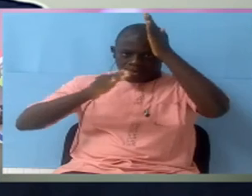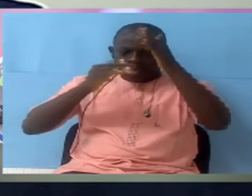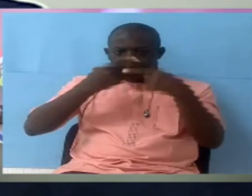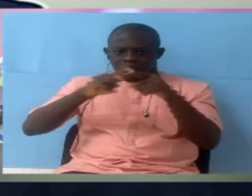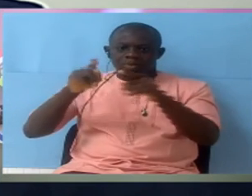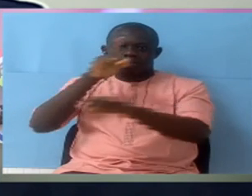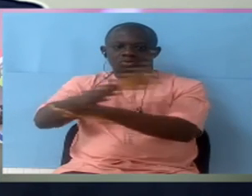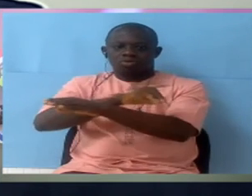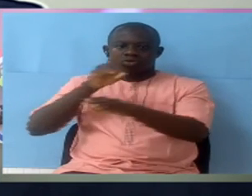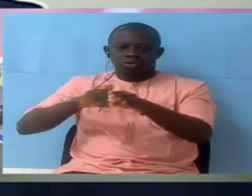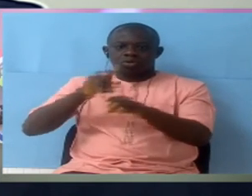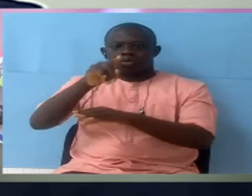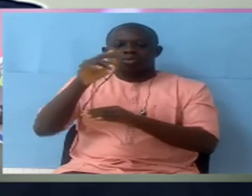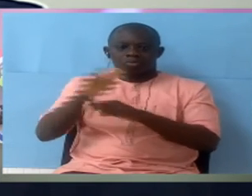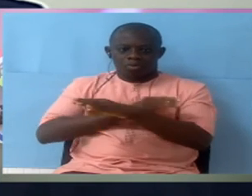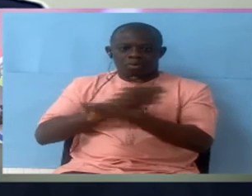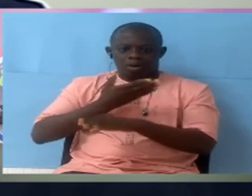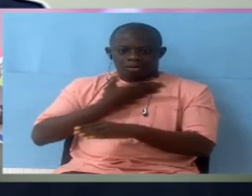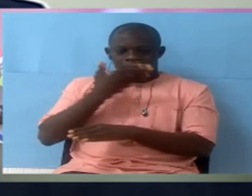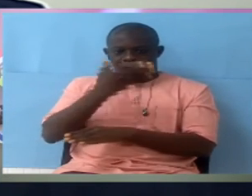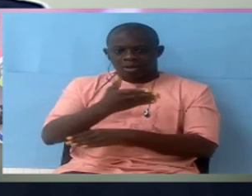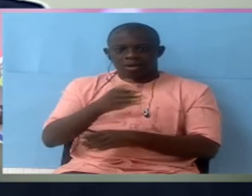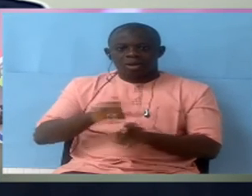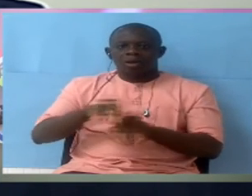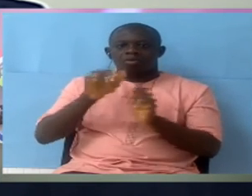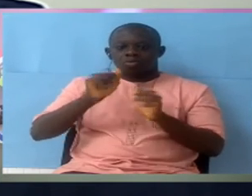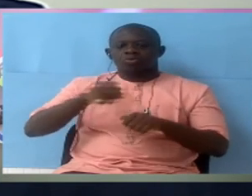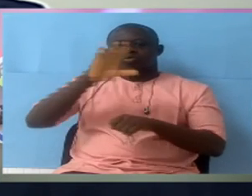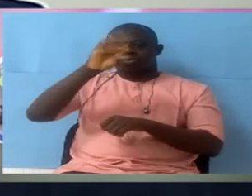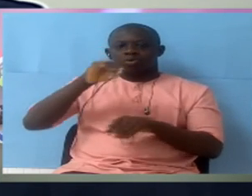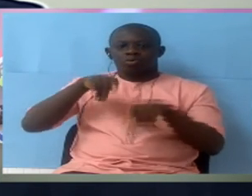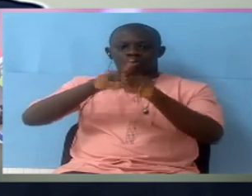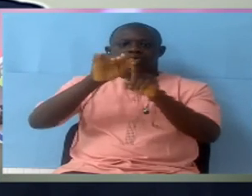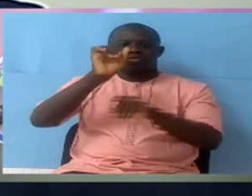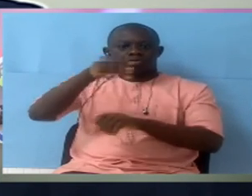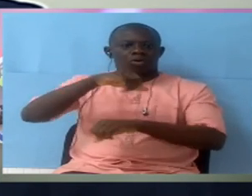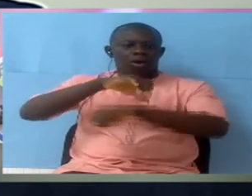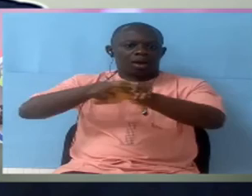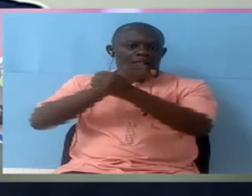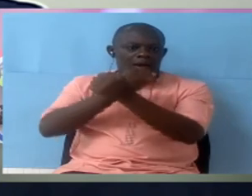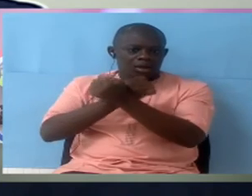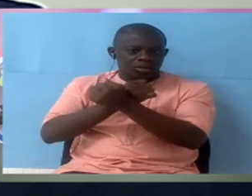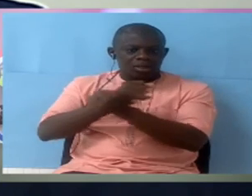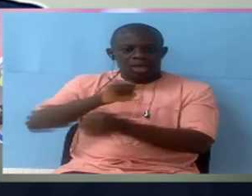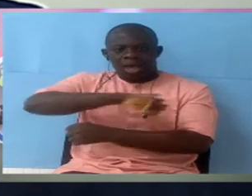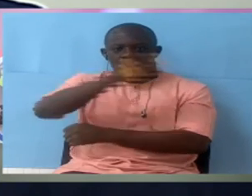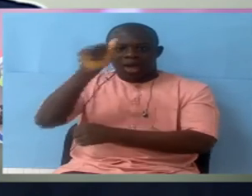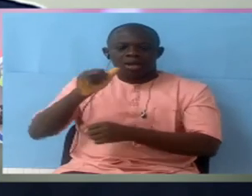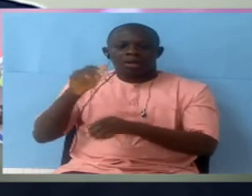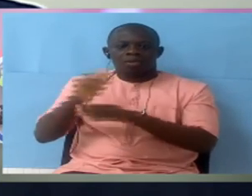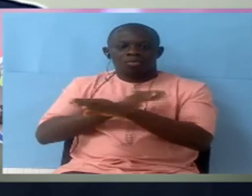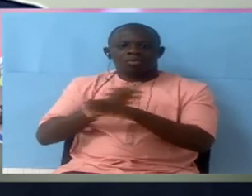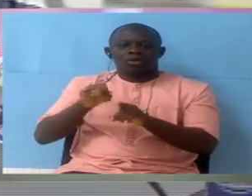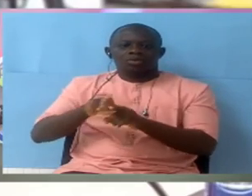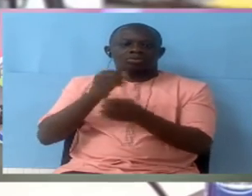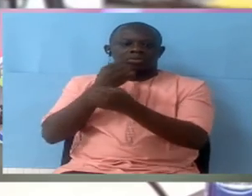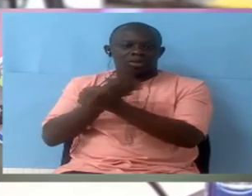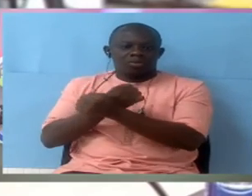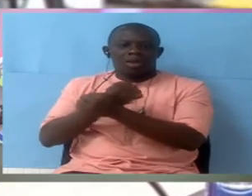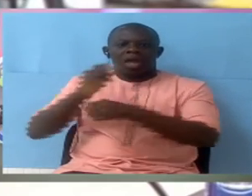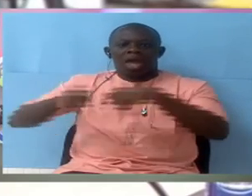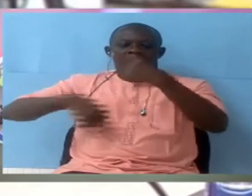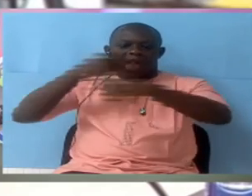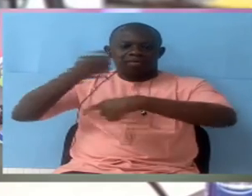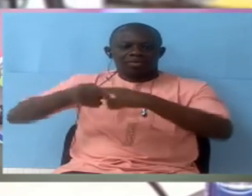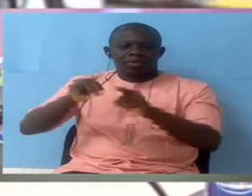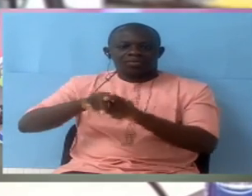you held since then. We'll deal with your arrest and detention in the aftermath of the